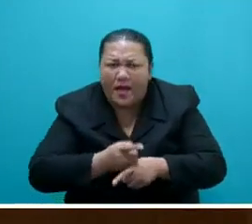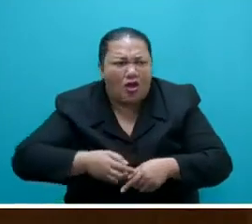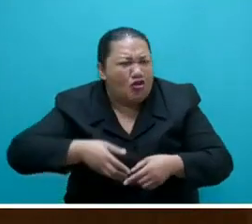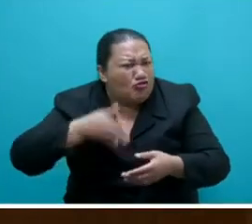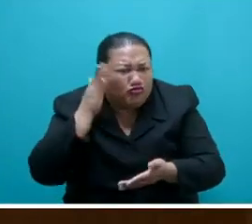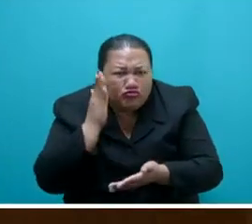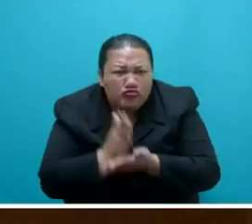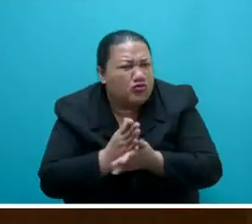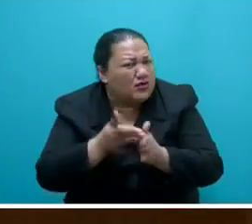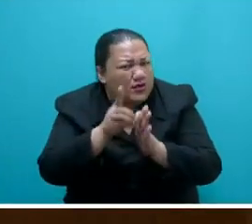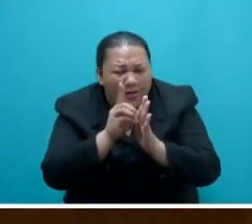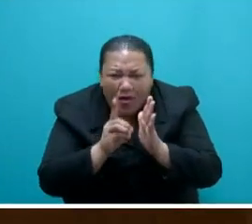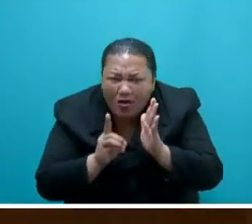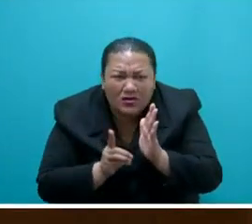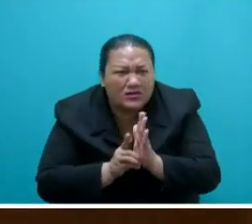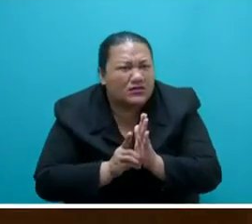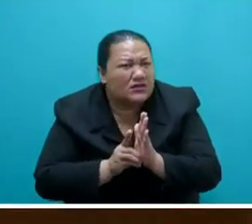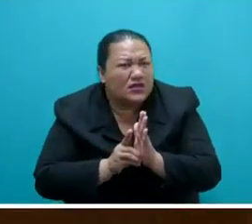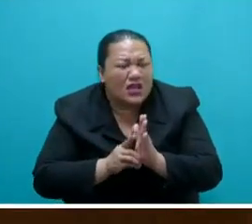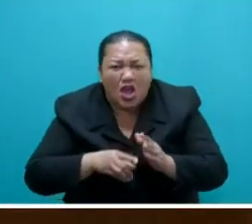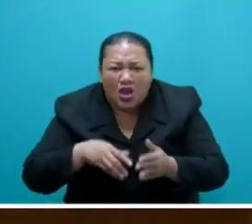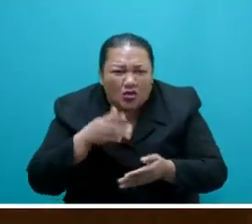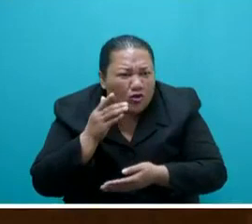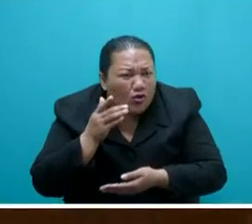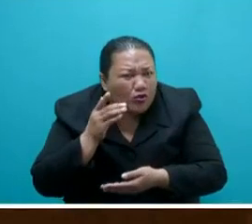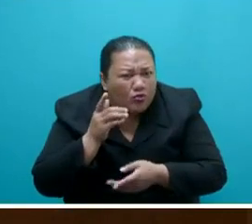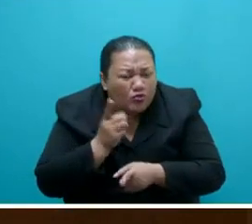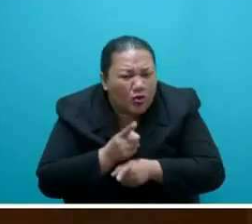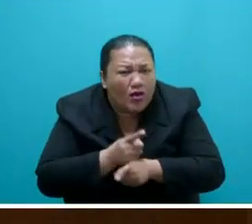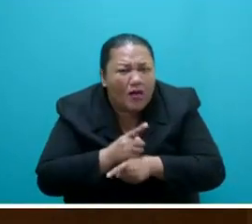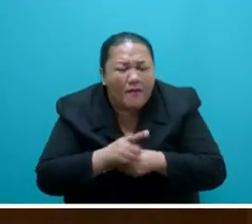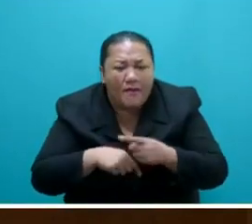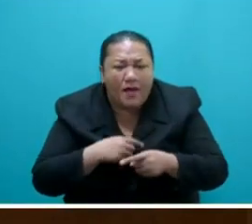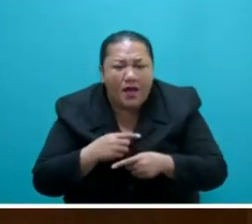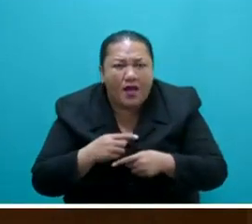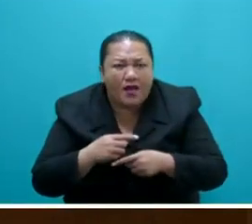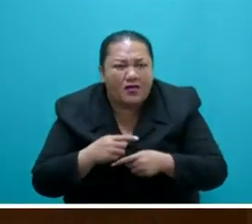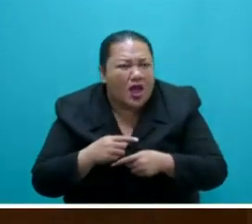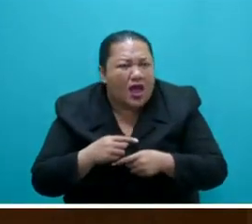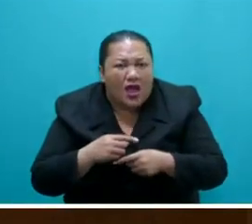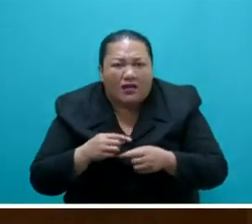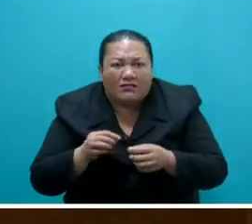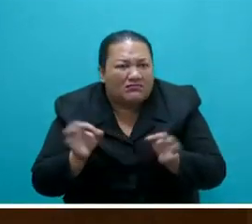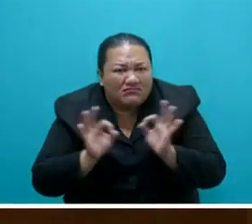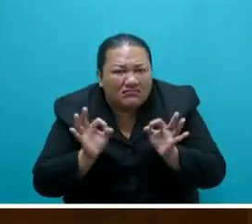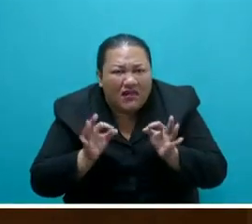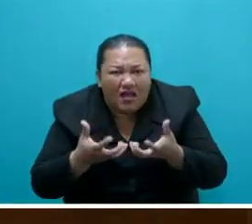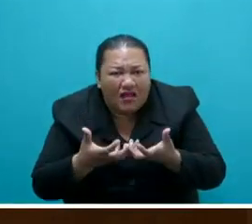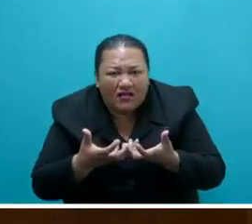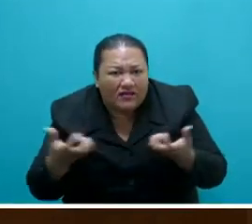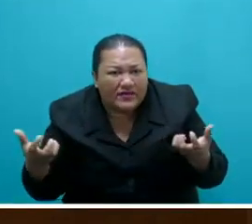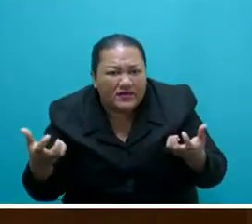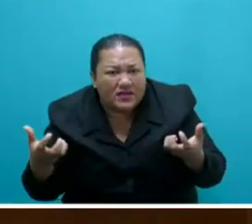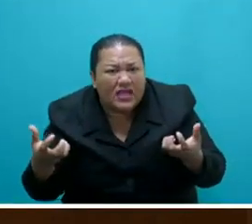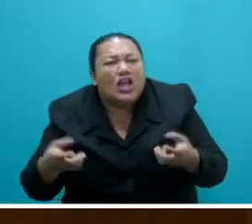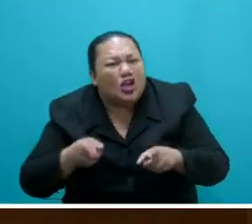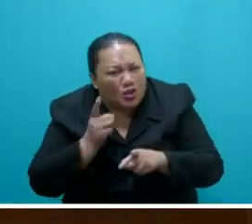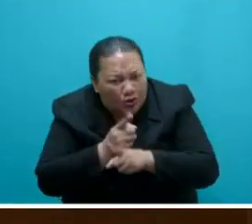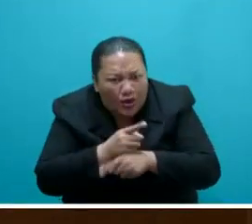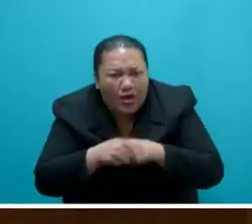it His Excellency's denouncement of the backwards politics of division and unity? Or